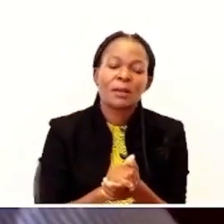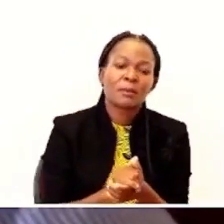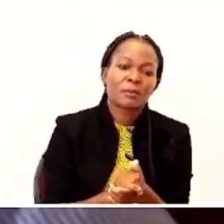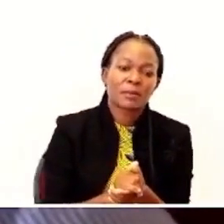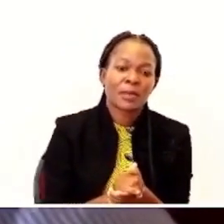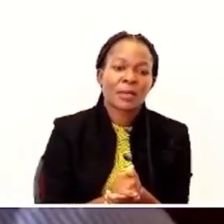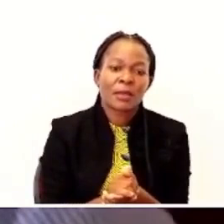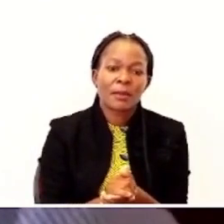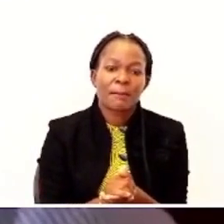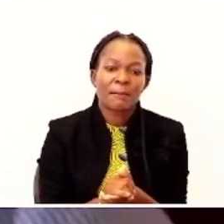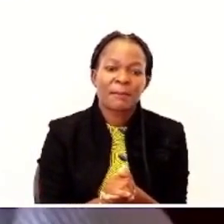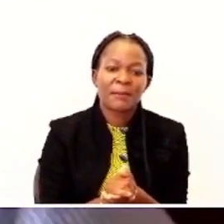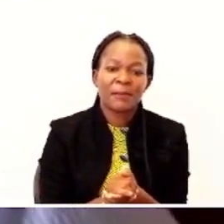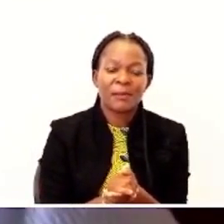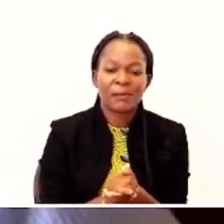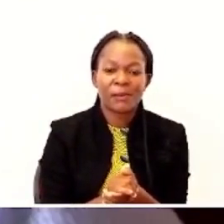and